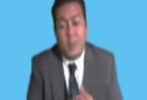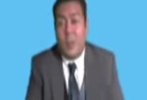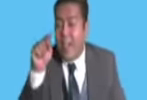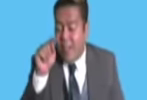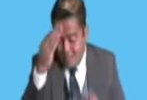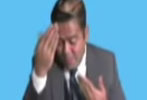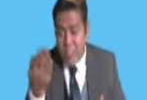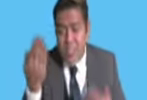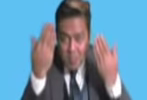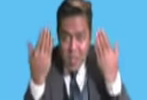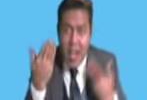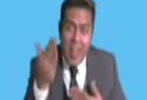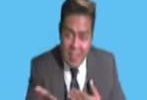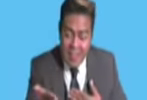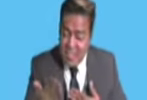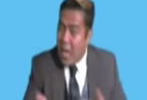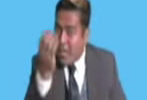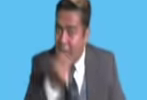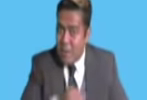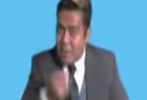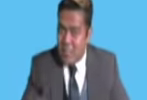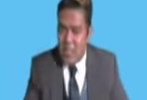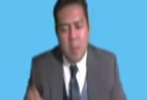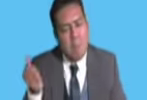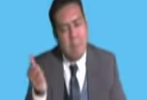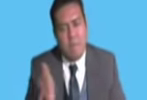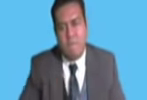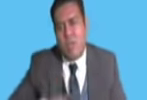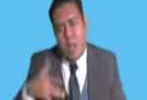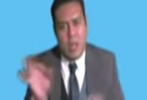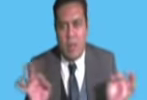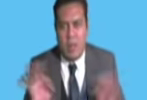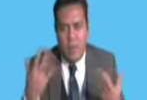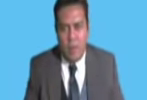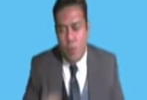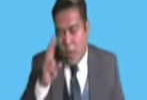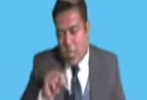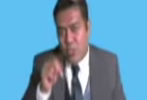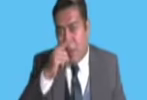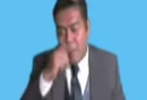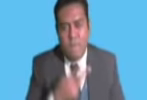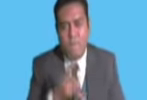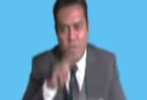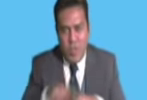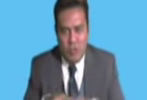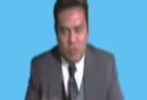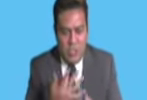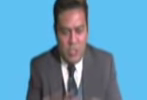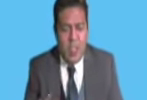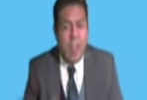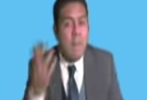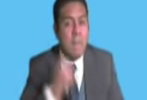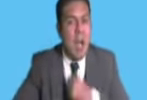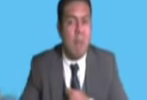Honorable Speaker, this government has become numb to the needs of the people of Fiji. They have become